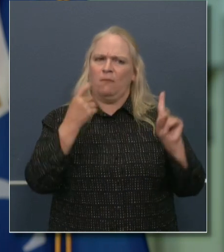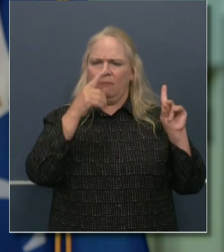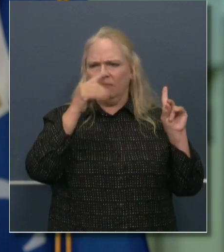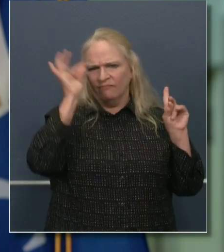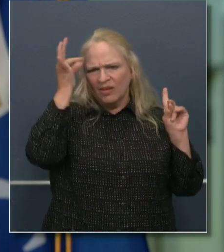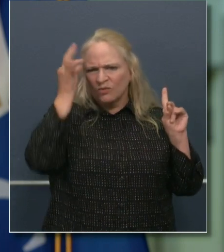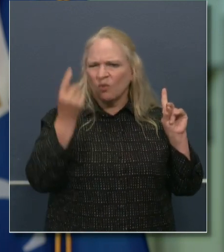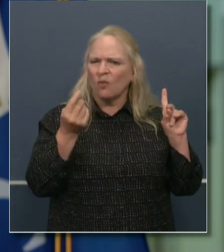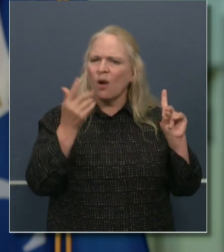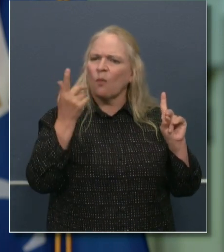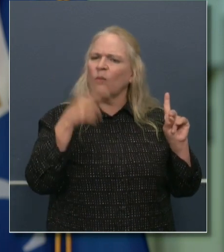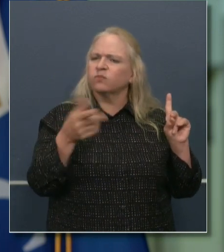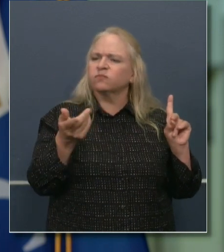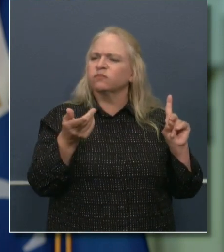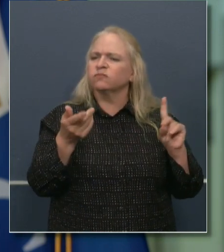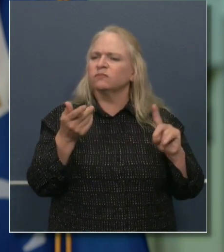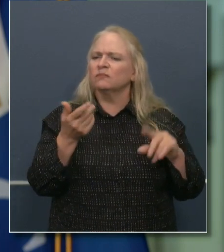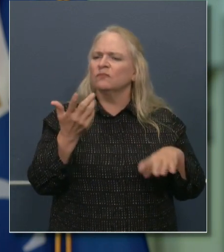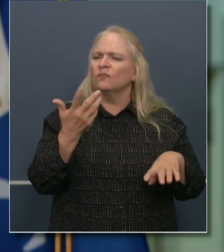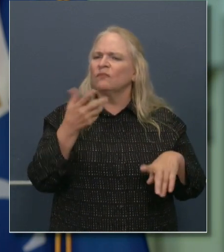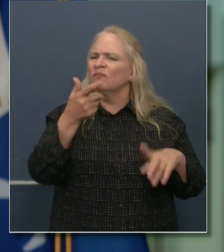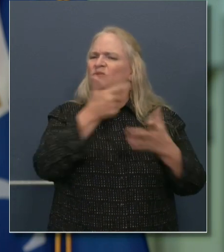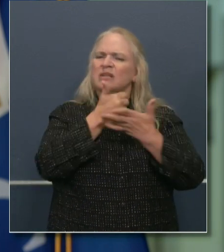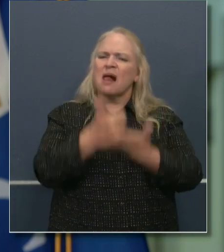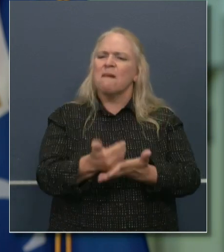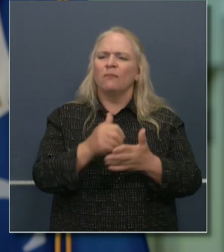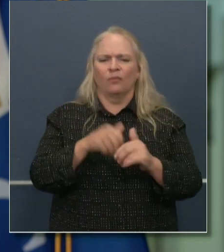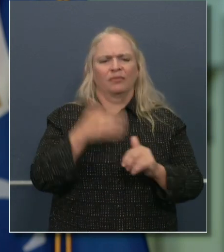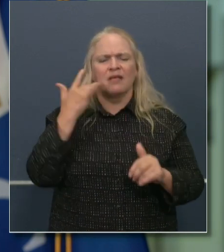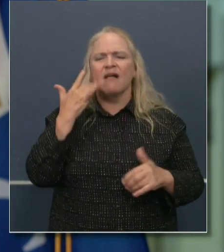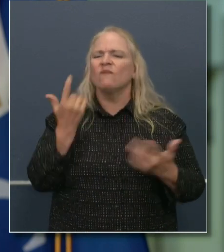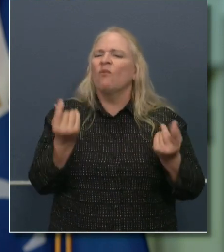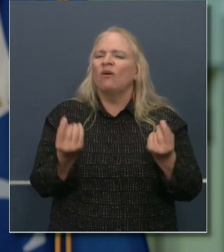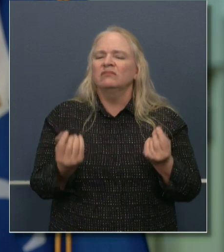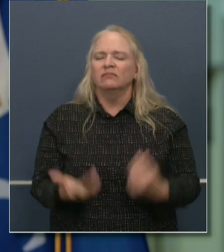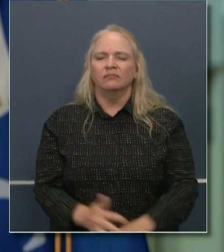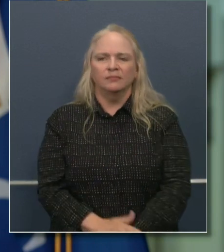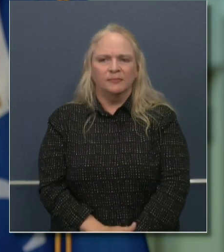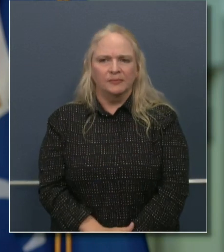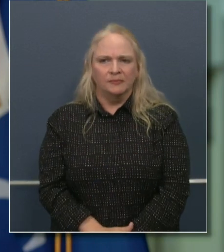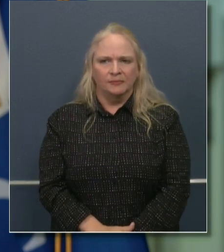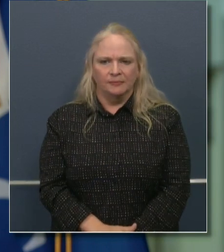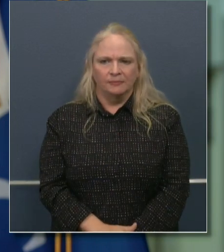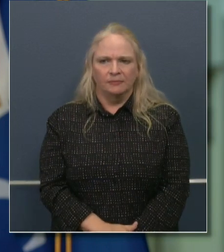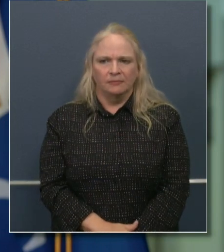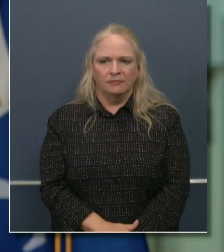of aid that you'd be looking for in today's call. Yeah, I've not in today's